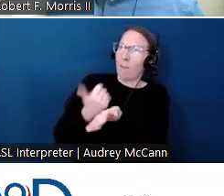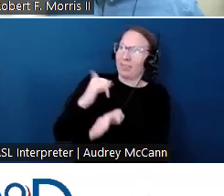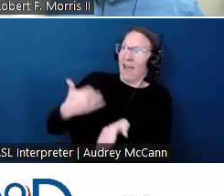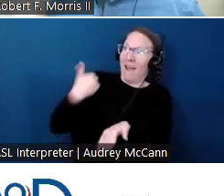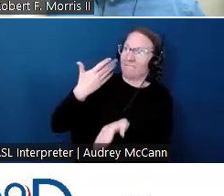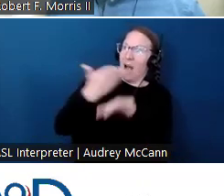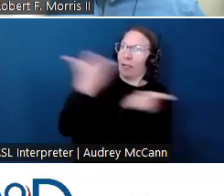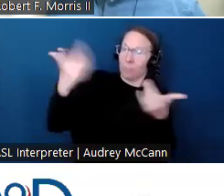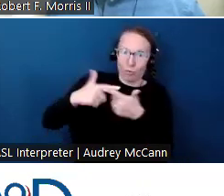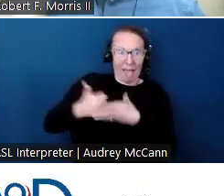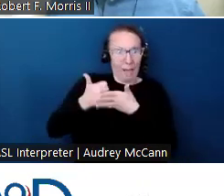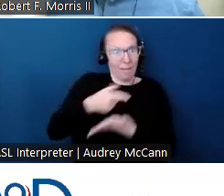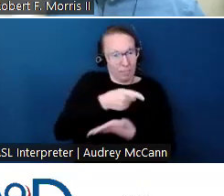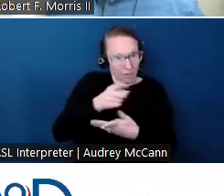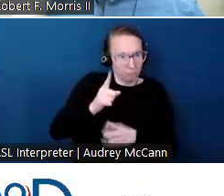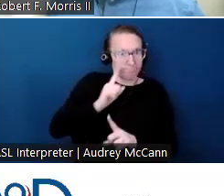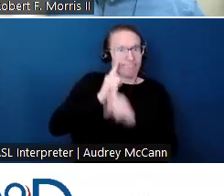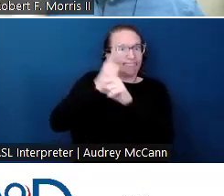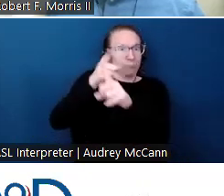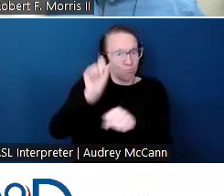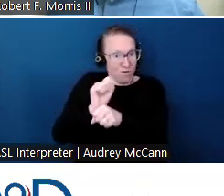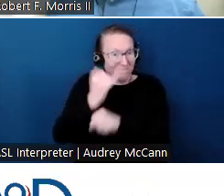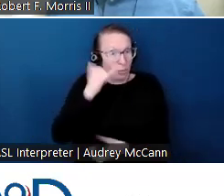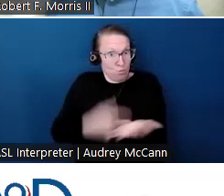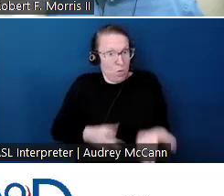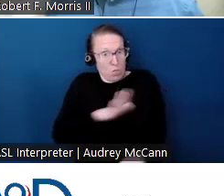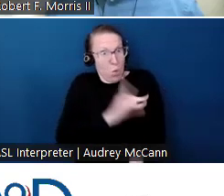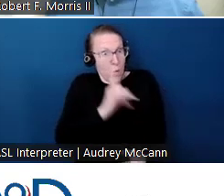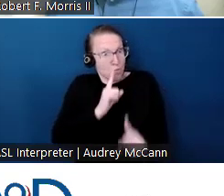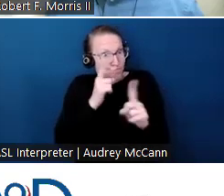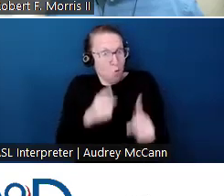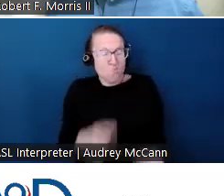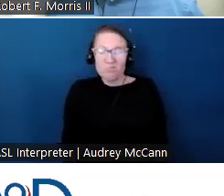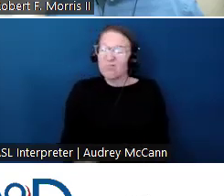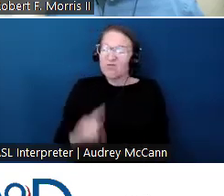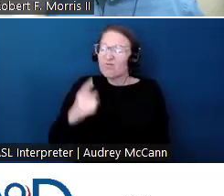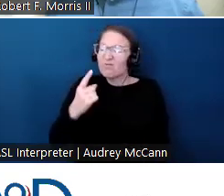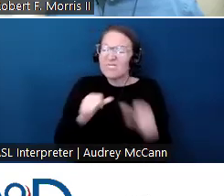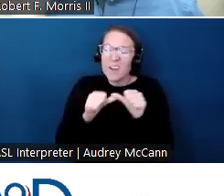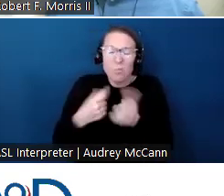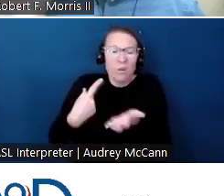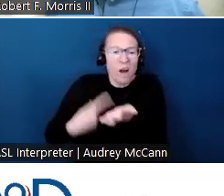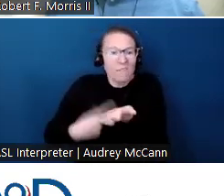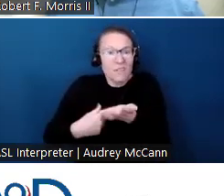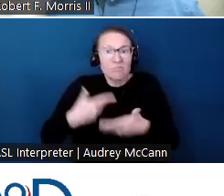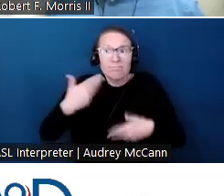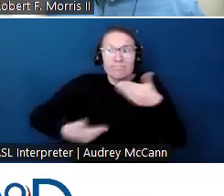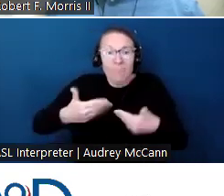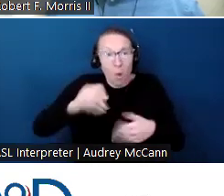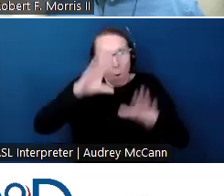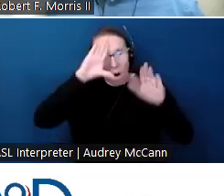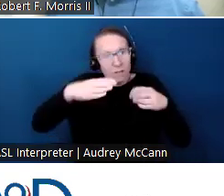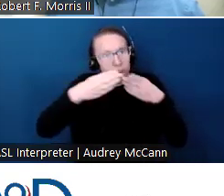get to work if that's what is of interest to them, and just kind of keep this conversation going, hopefully nationally.